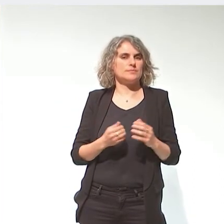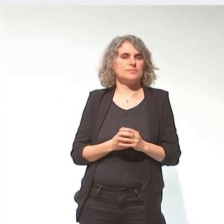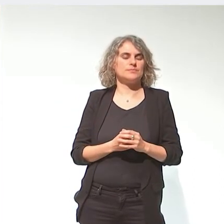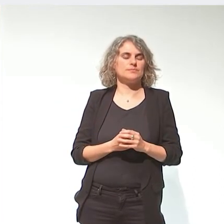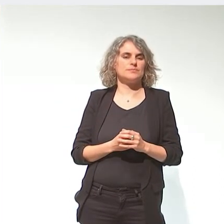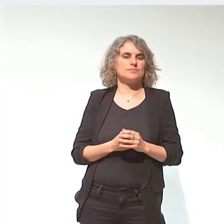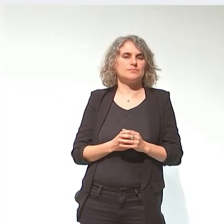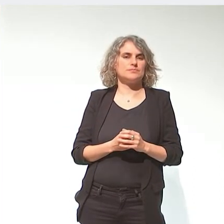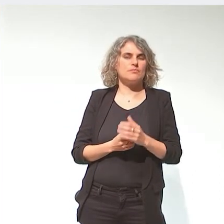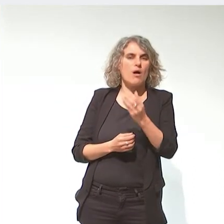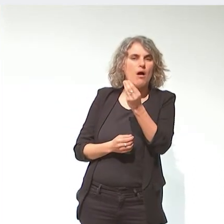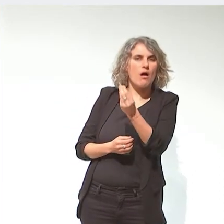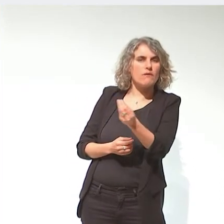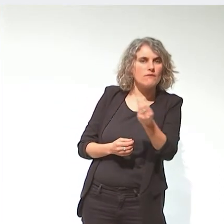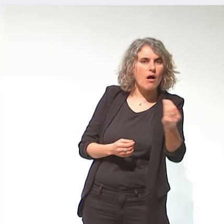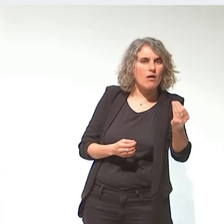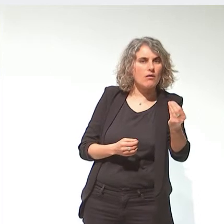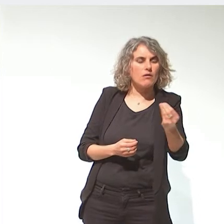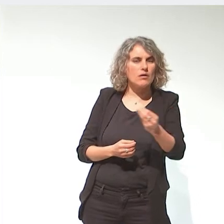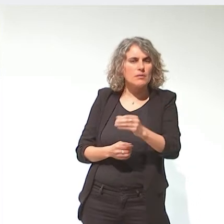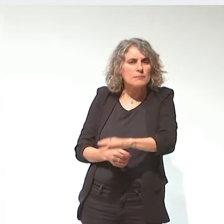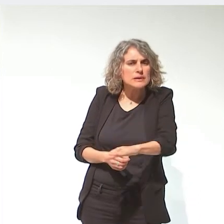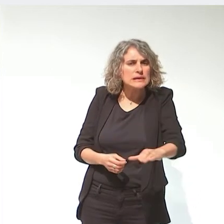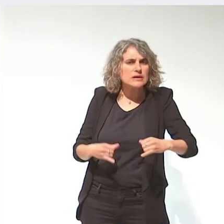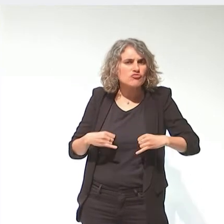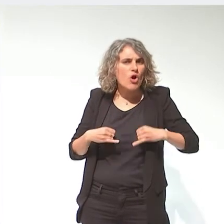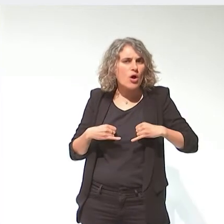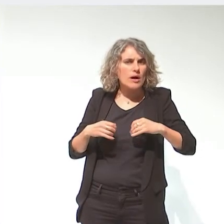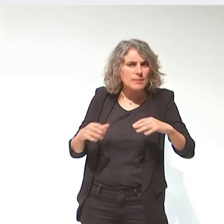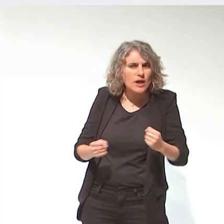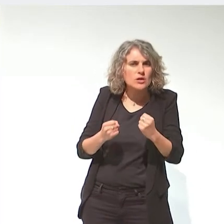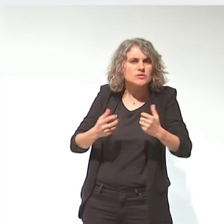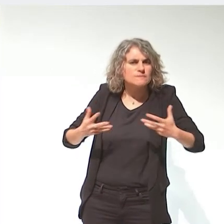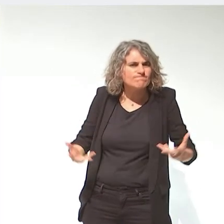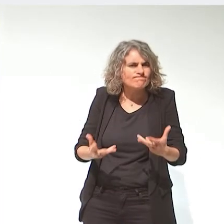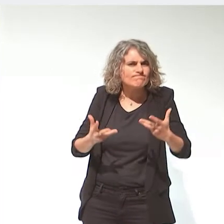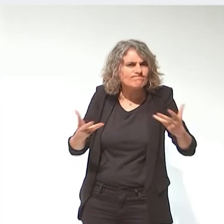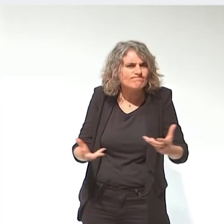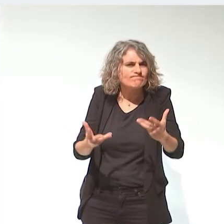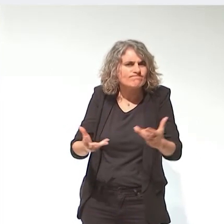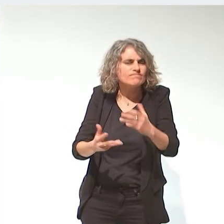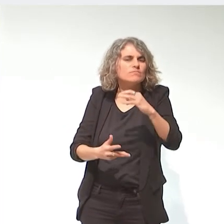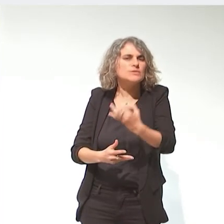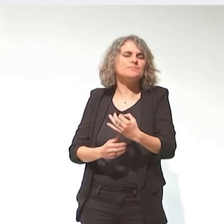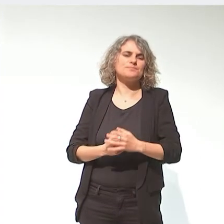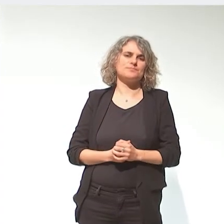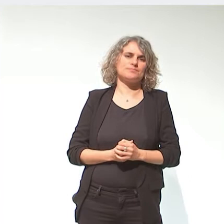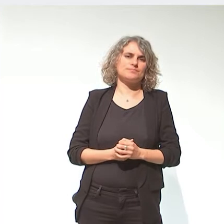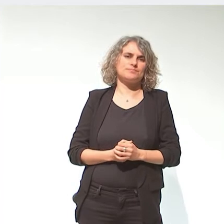years to develop them capacities, to develop all their